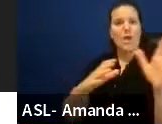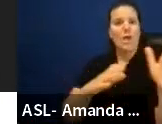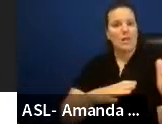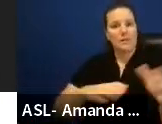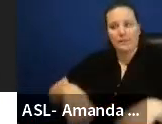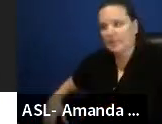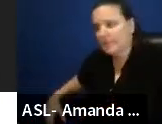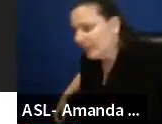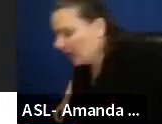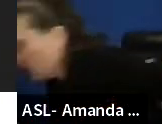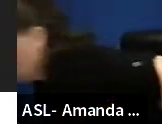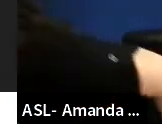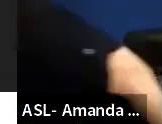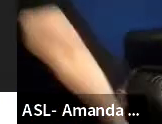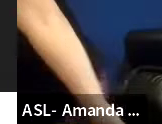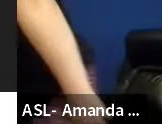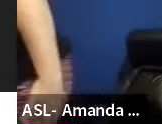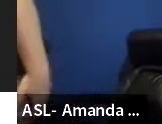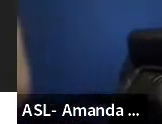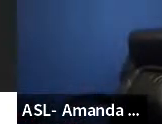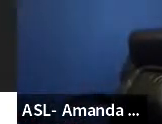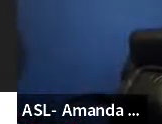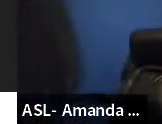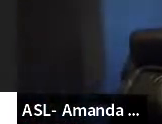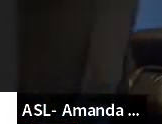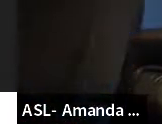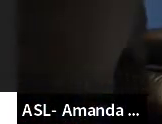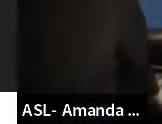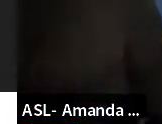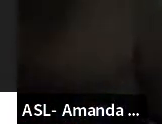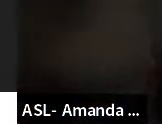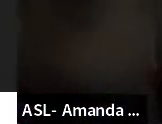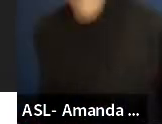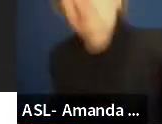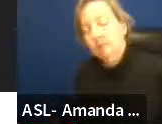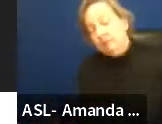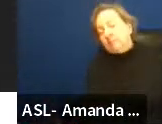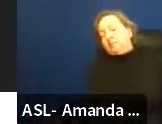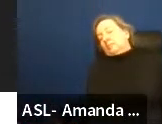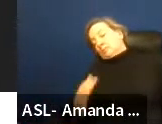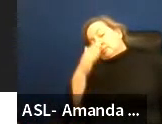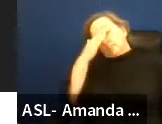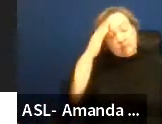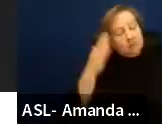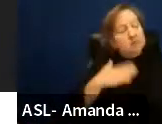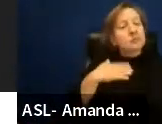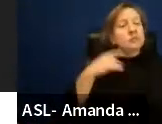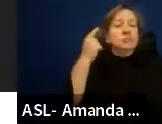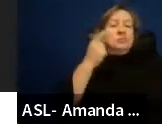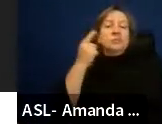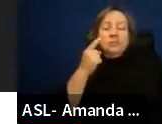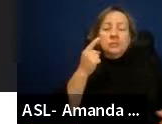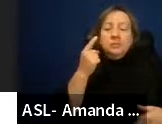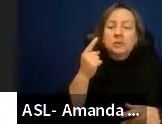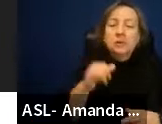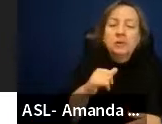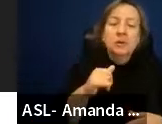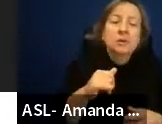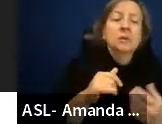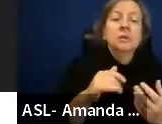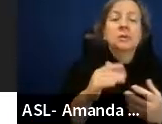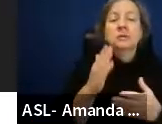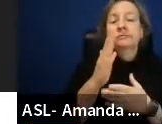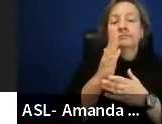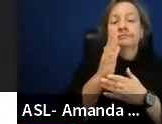I guess just after hearing that, my first thought is, you know, where can I find a list of the Clark County-based, the Vancouver-based orgs that got